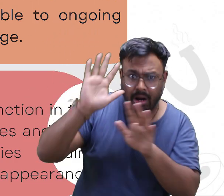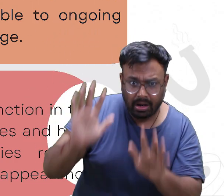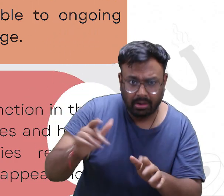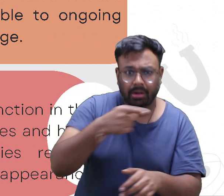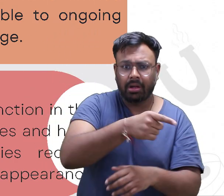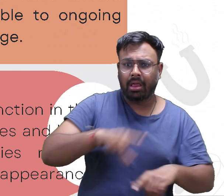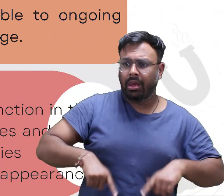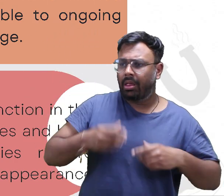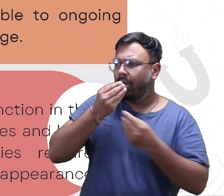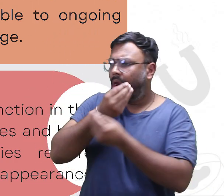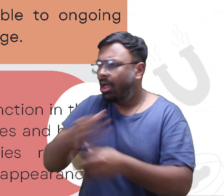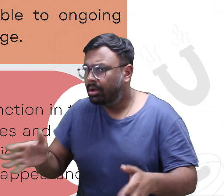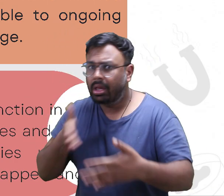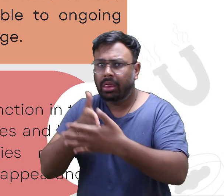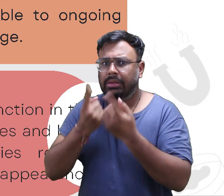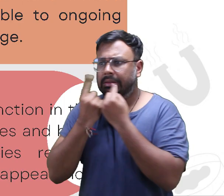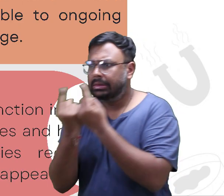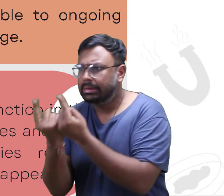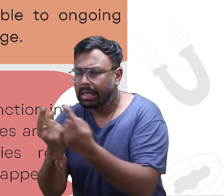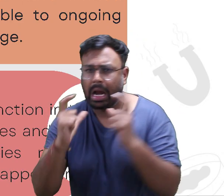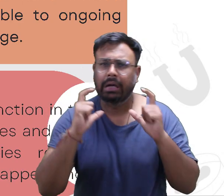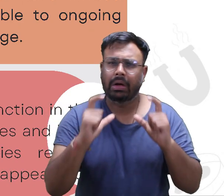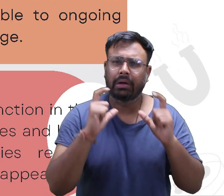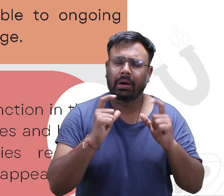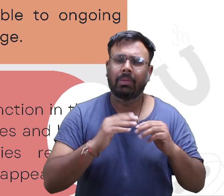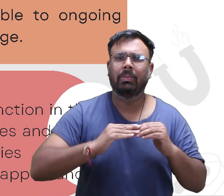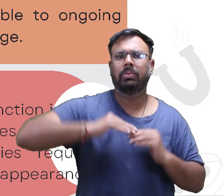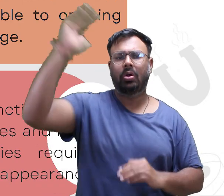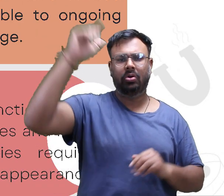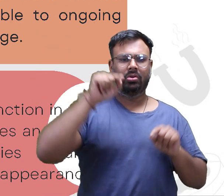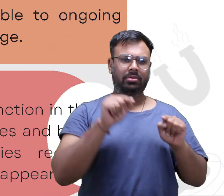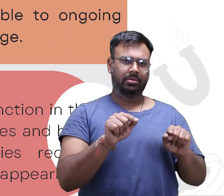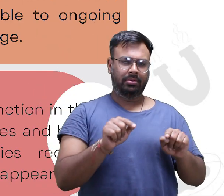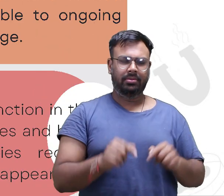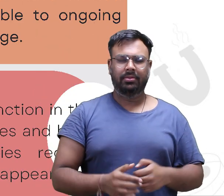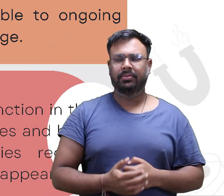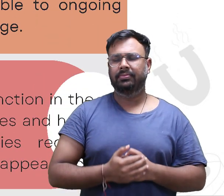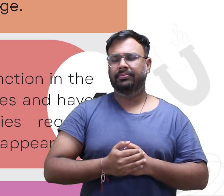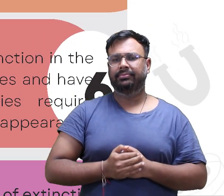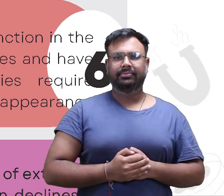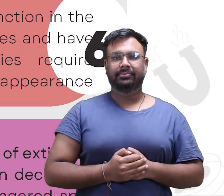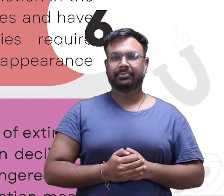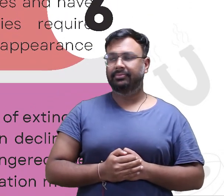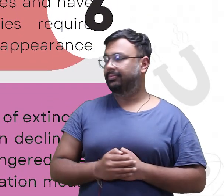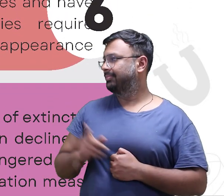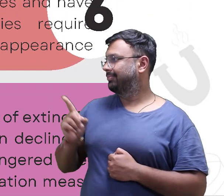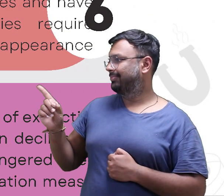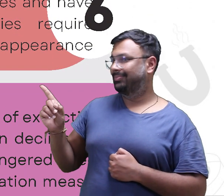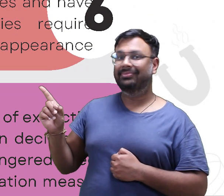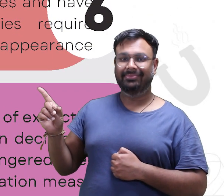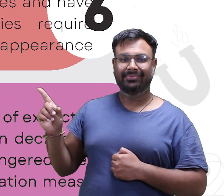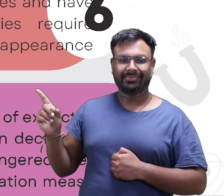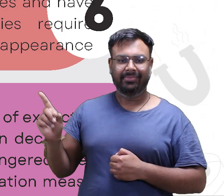susceptible to ongoing threats such as habitat loss, poaching, or climate change.